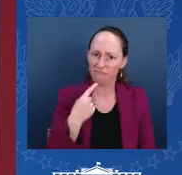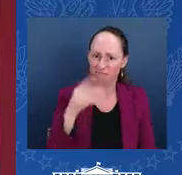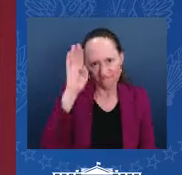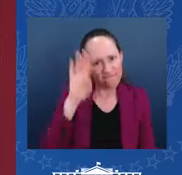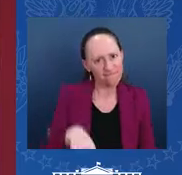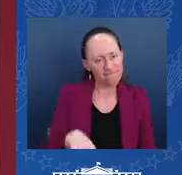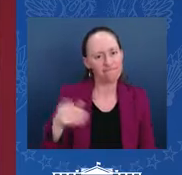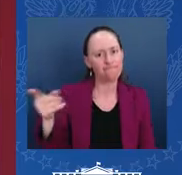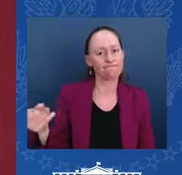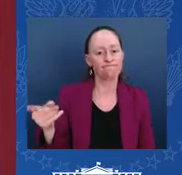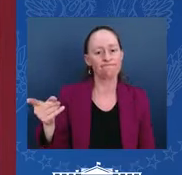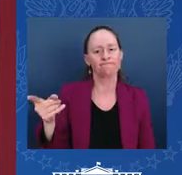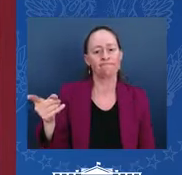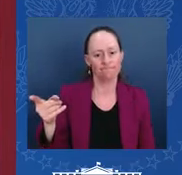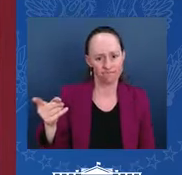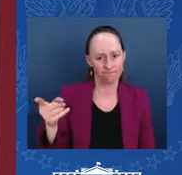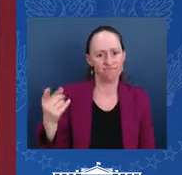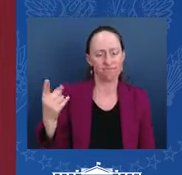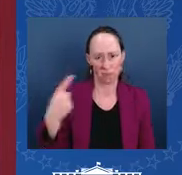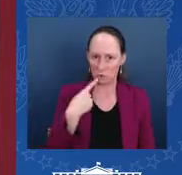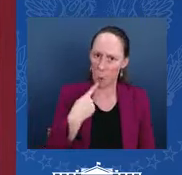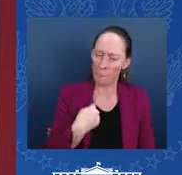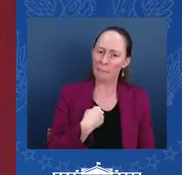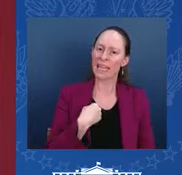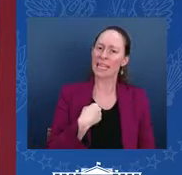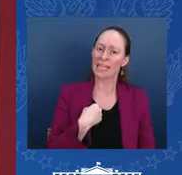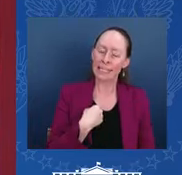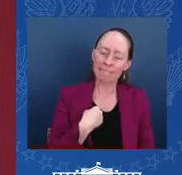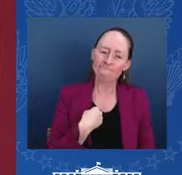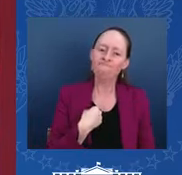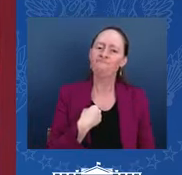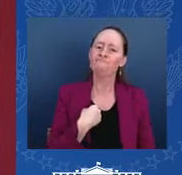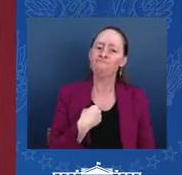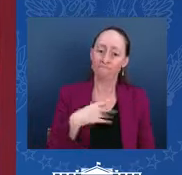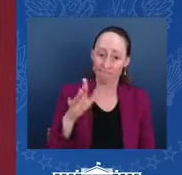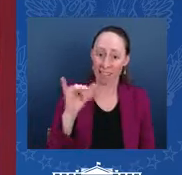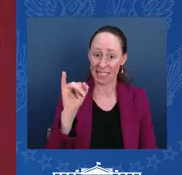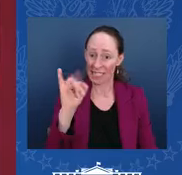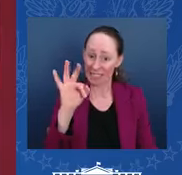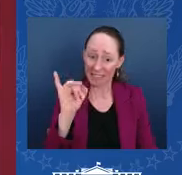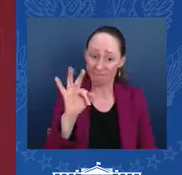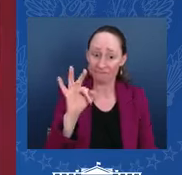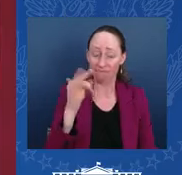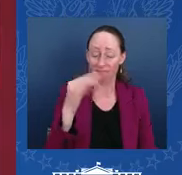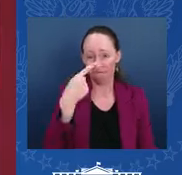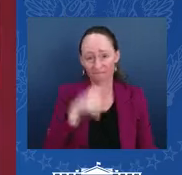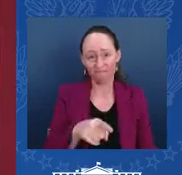She named his doctor. He asked me if you'd do him a favor. I said, sure. He said, will you do his eulogy?